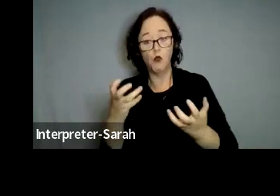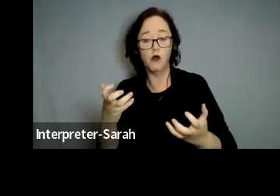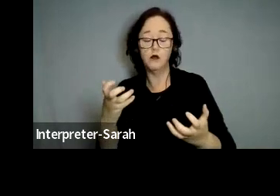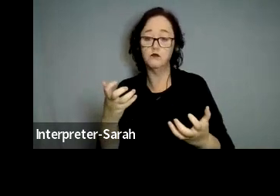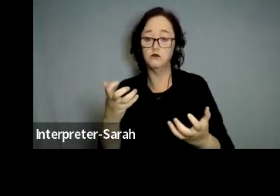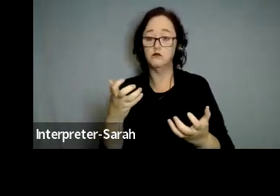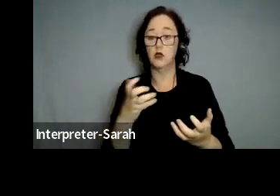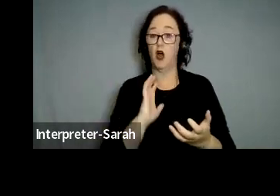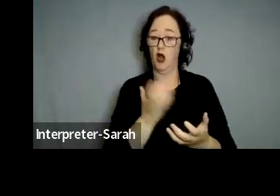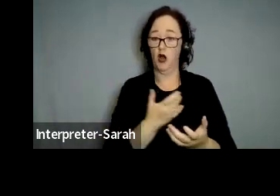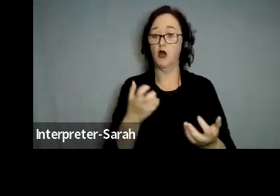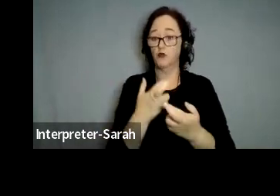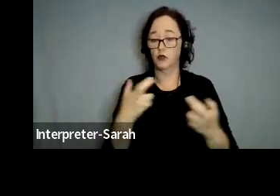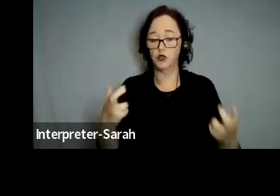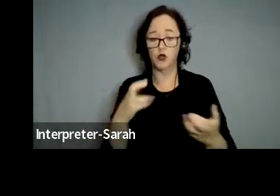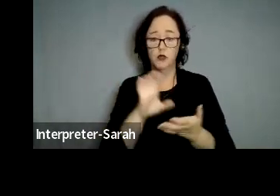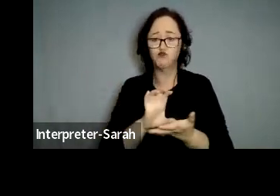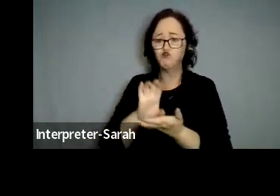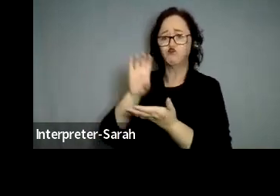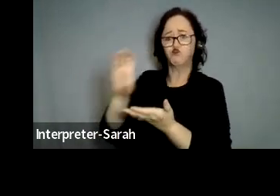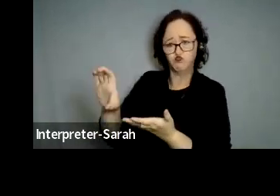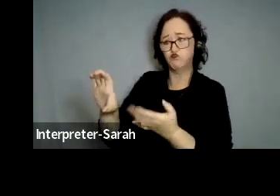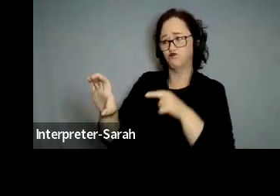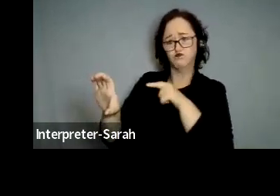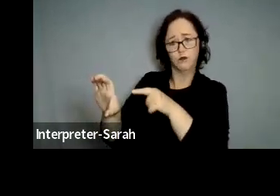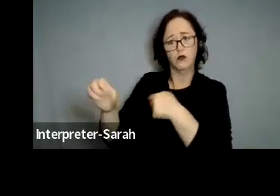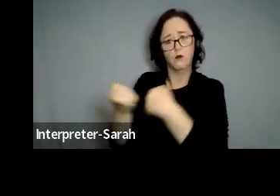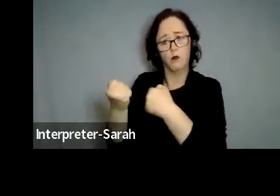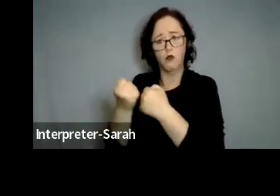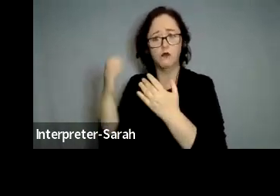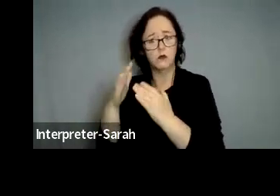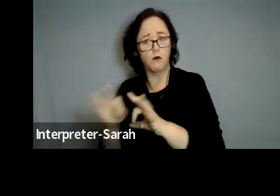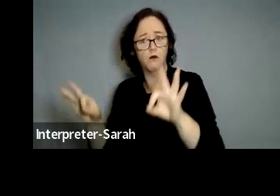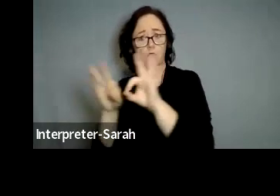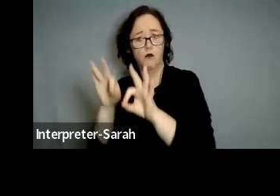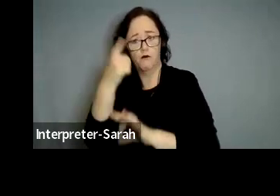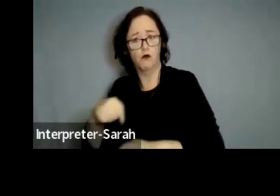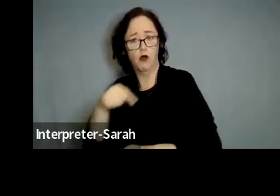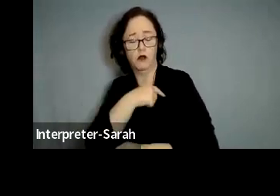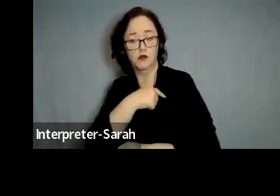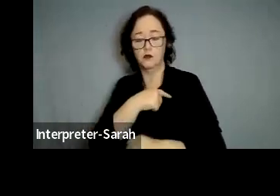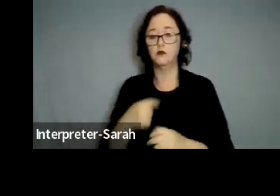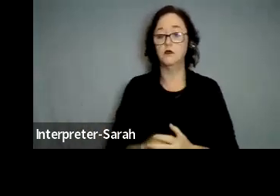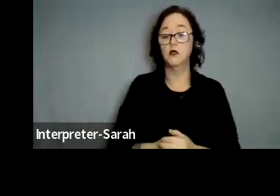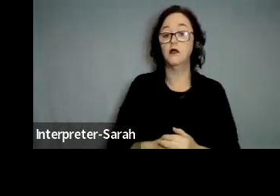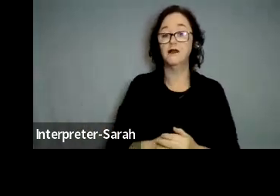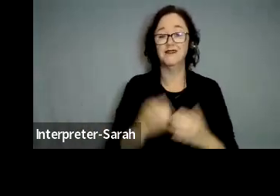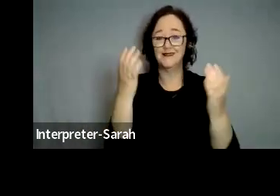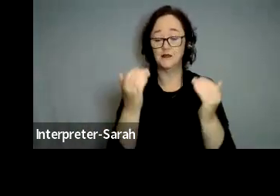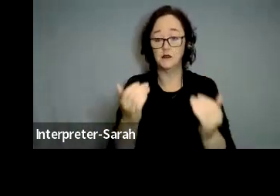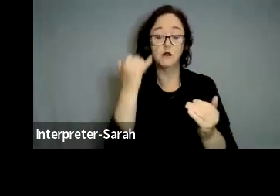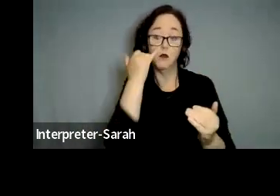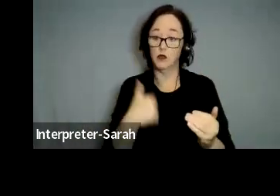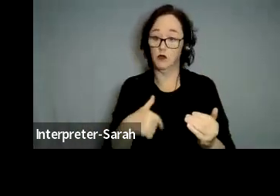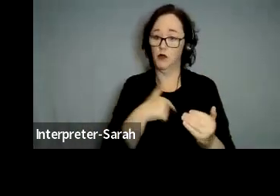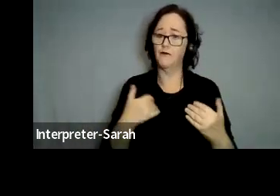of our resources to what's most important to us as an organization. And then we see here as well, when we have strong internal